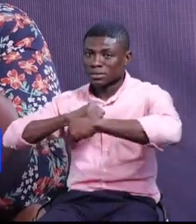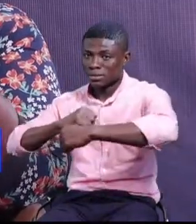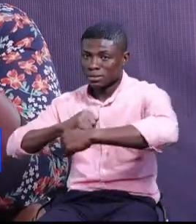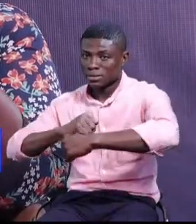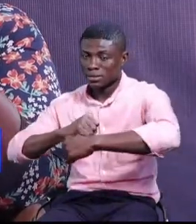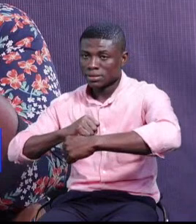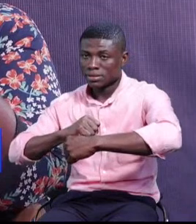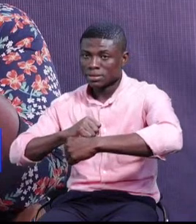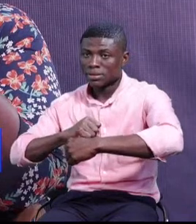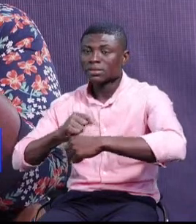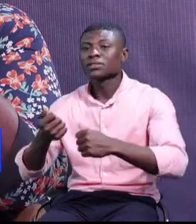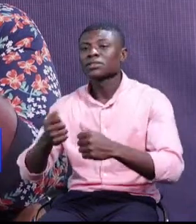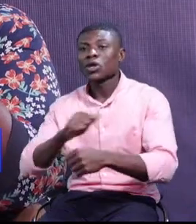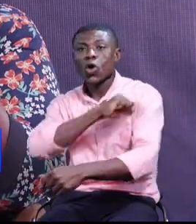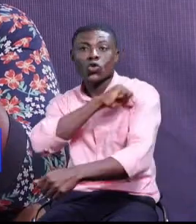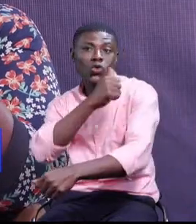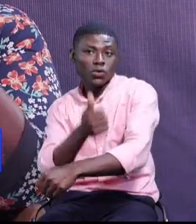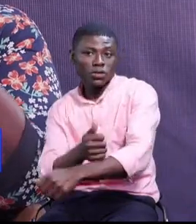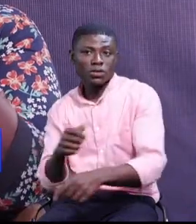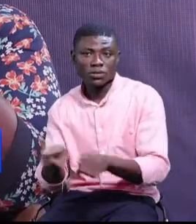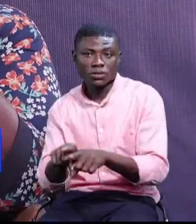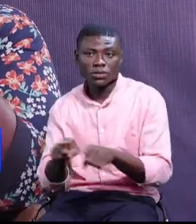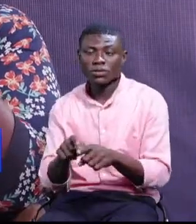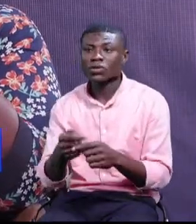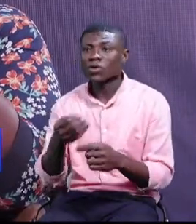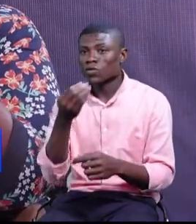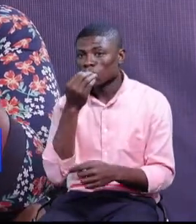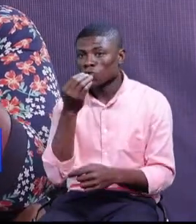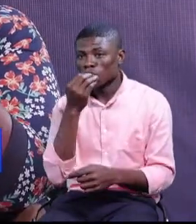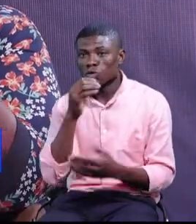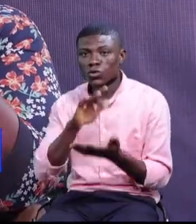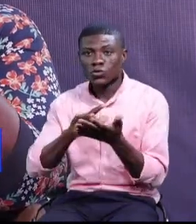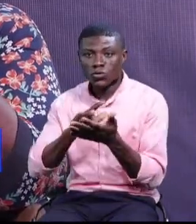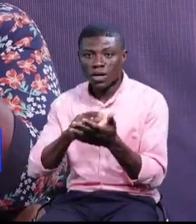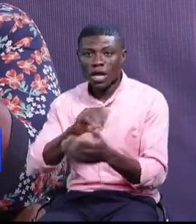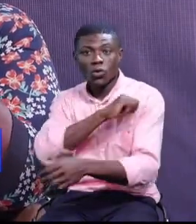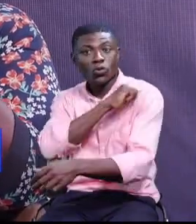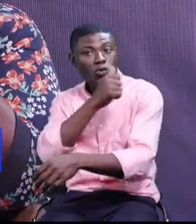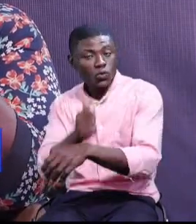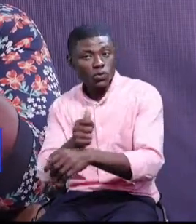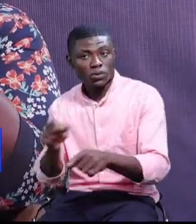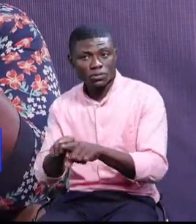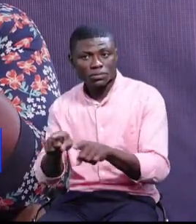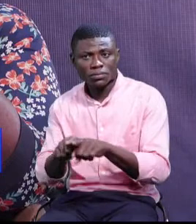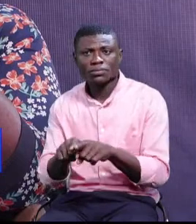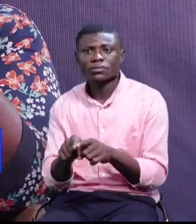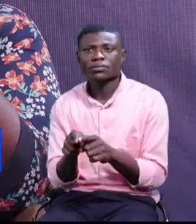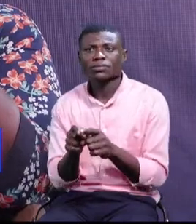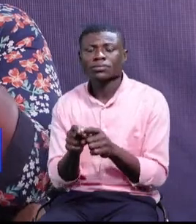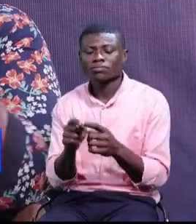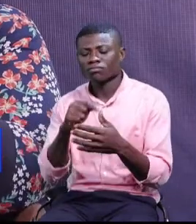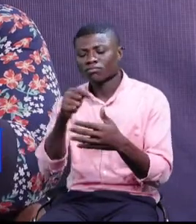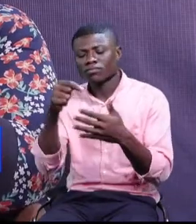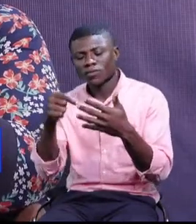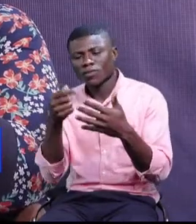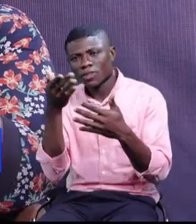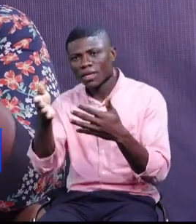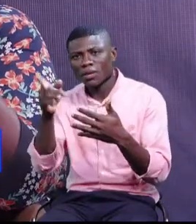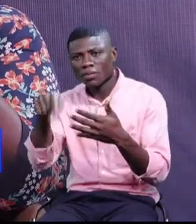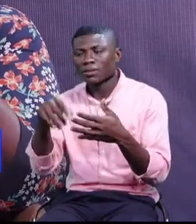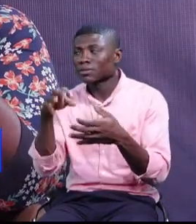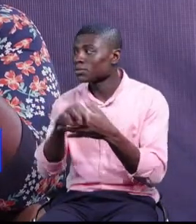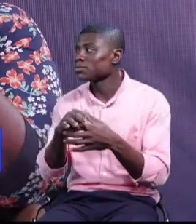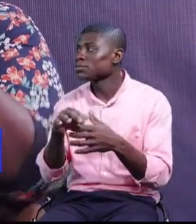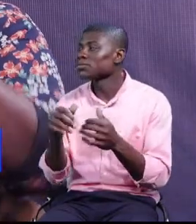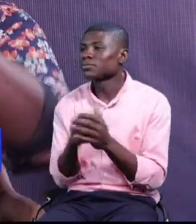I mean, Authority. You are looking at Food and Drug Authority. And I mean, these things are there. Like